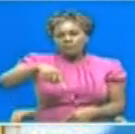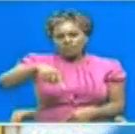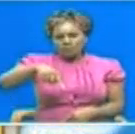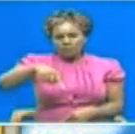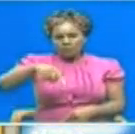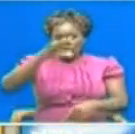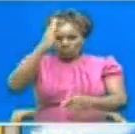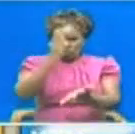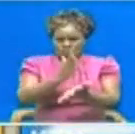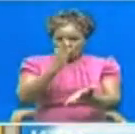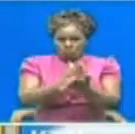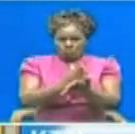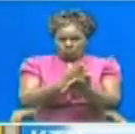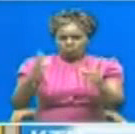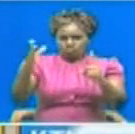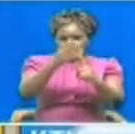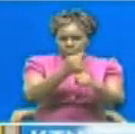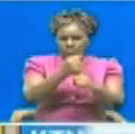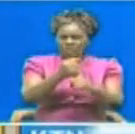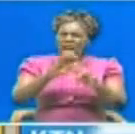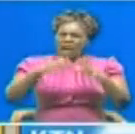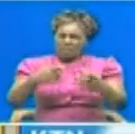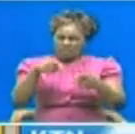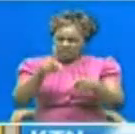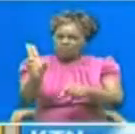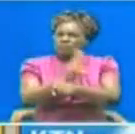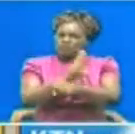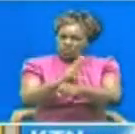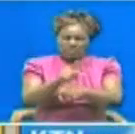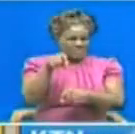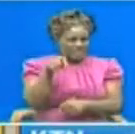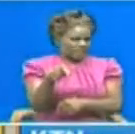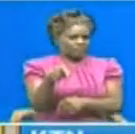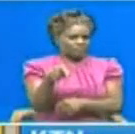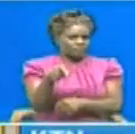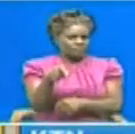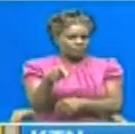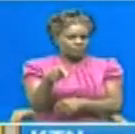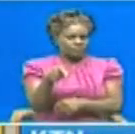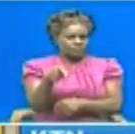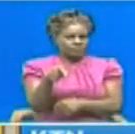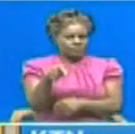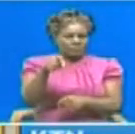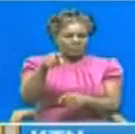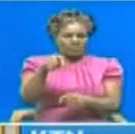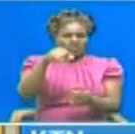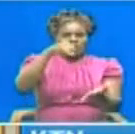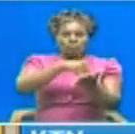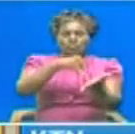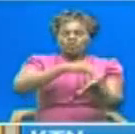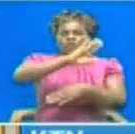proper destination, the approach that ought to be used is one that is fairly inclusive,